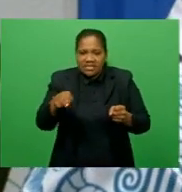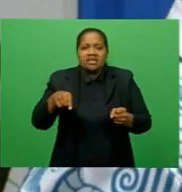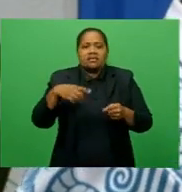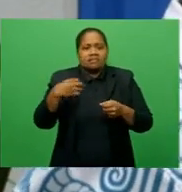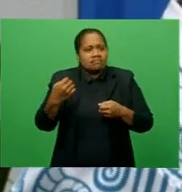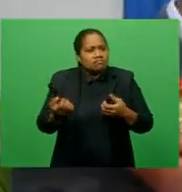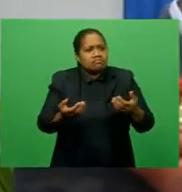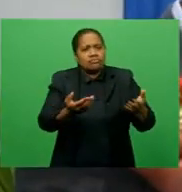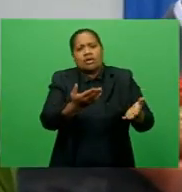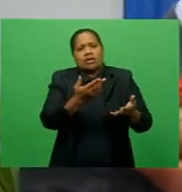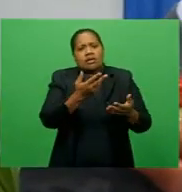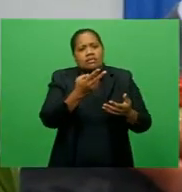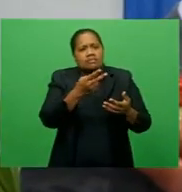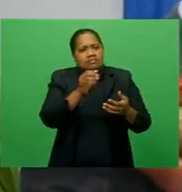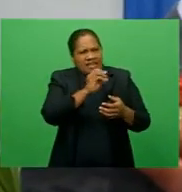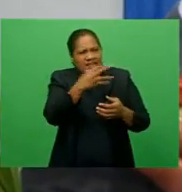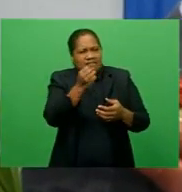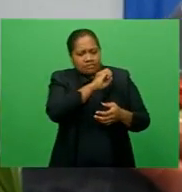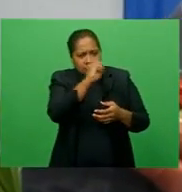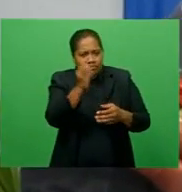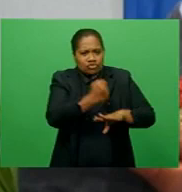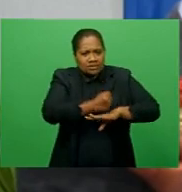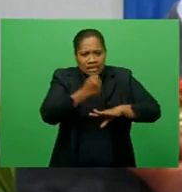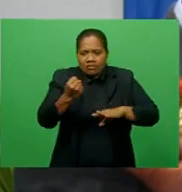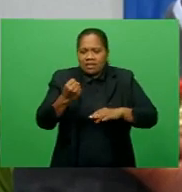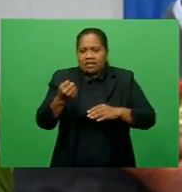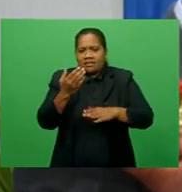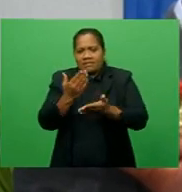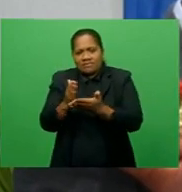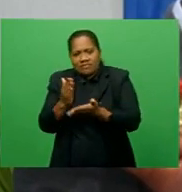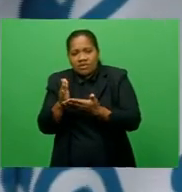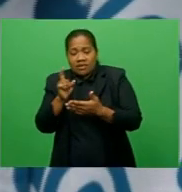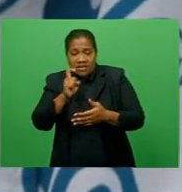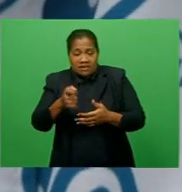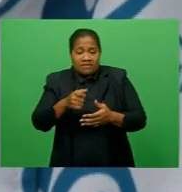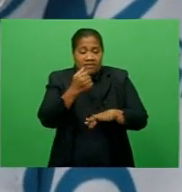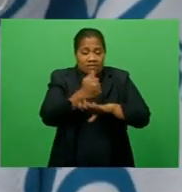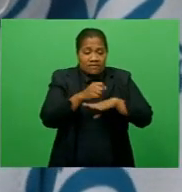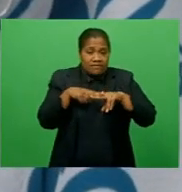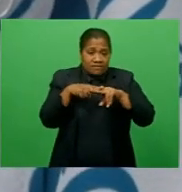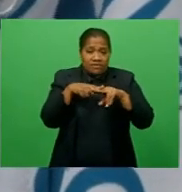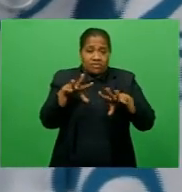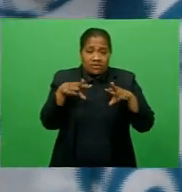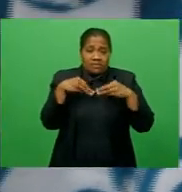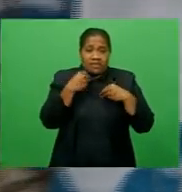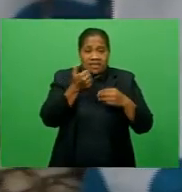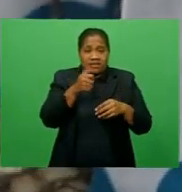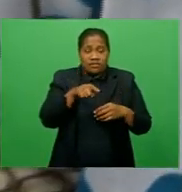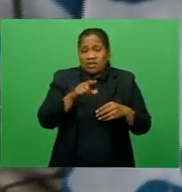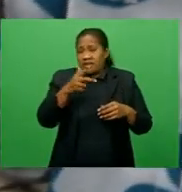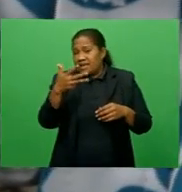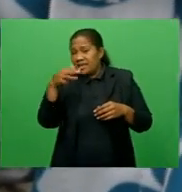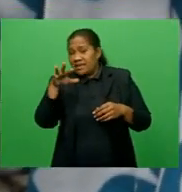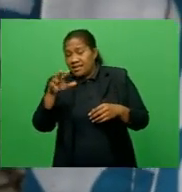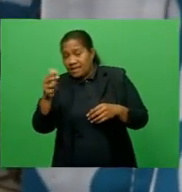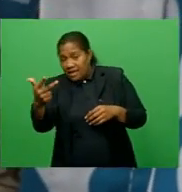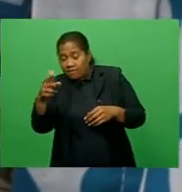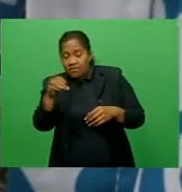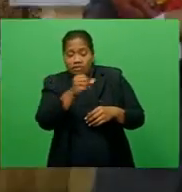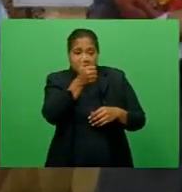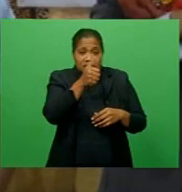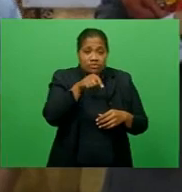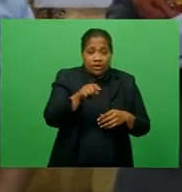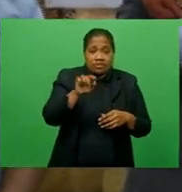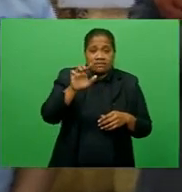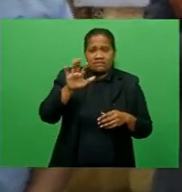and FNPF. The Fijian government will receive 6.89 million payment from the 6.65 million that was paid